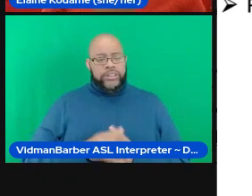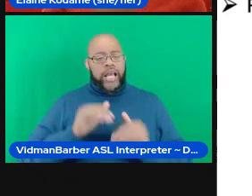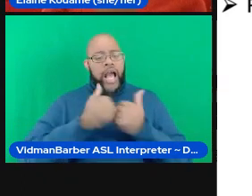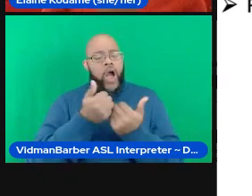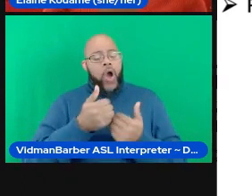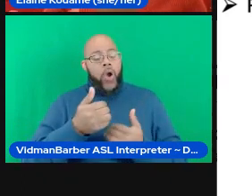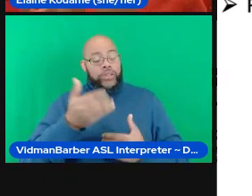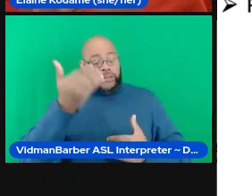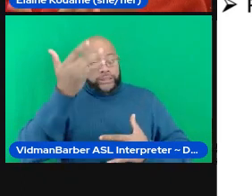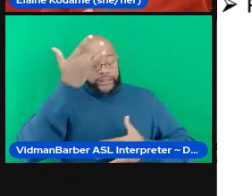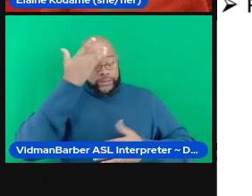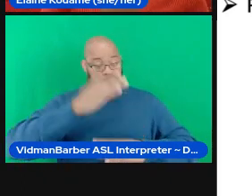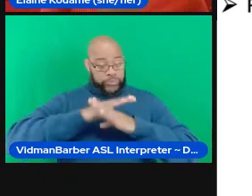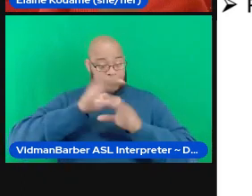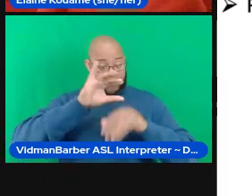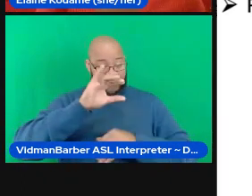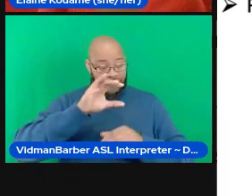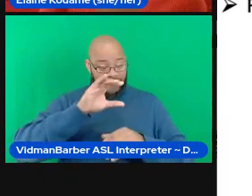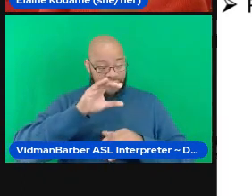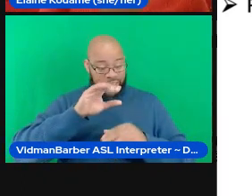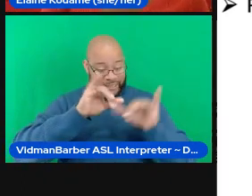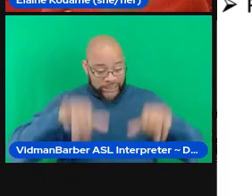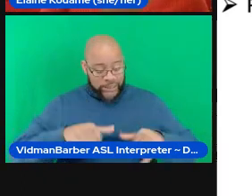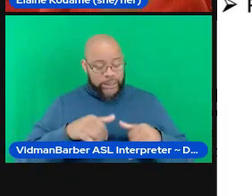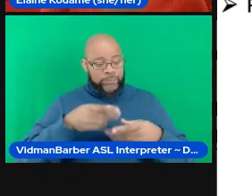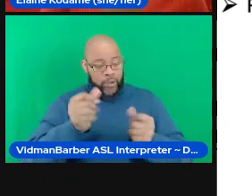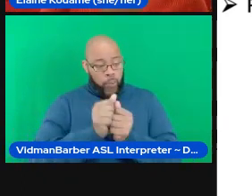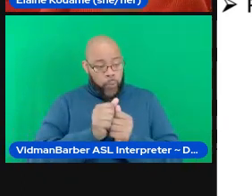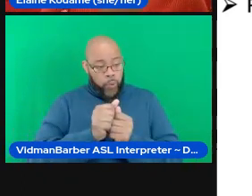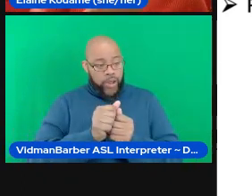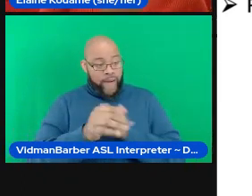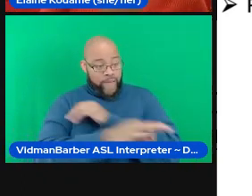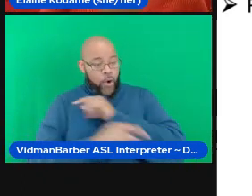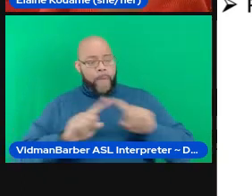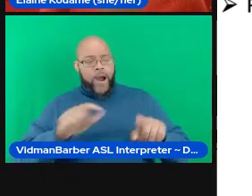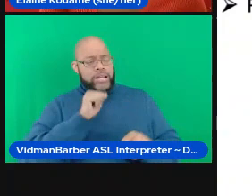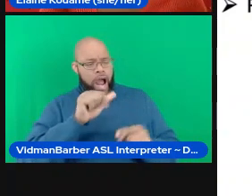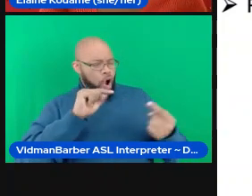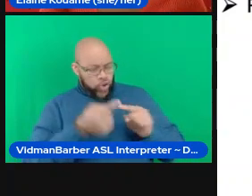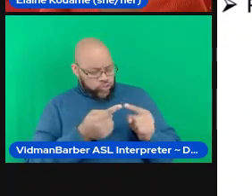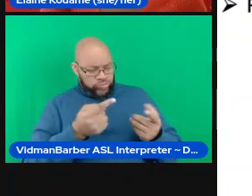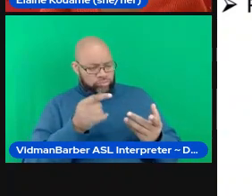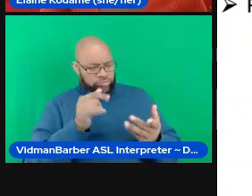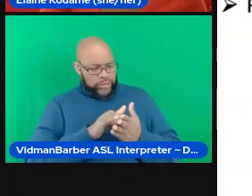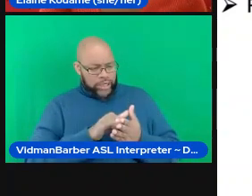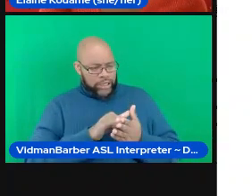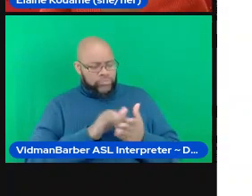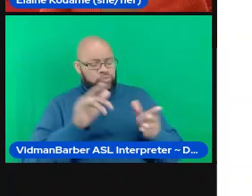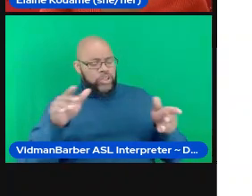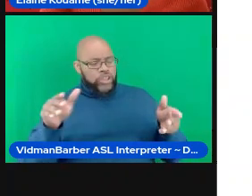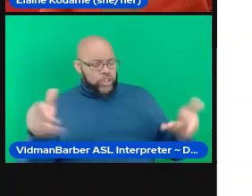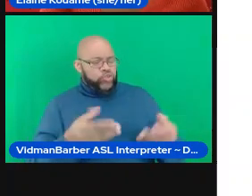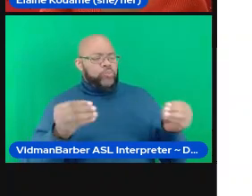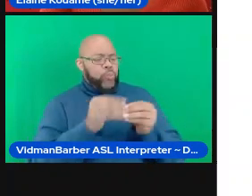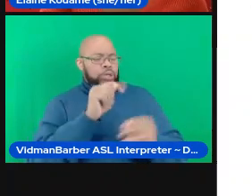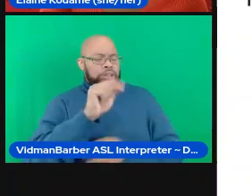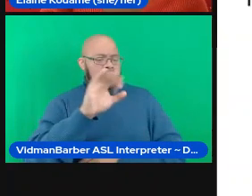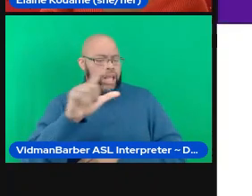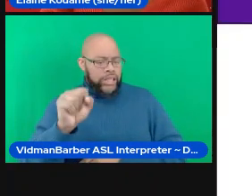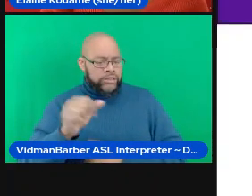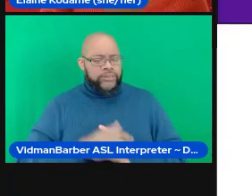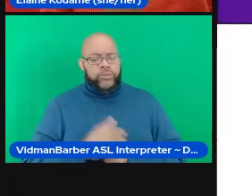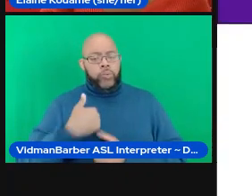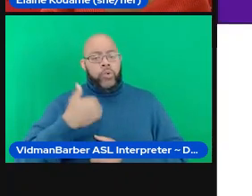immune system deals with this foreign but harmless antigen is by inducing these regulatory T cells. And we